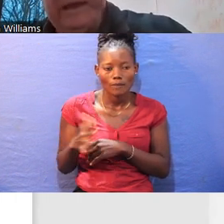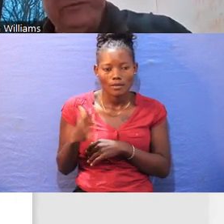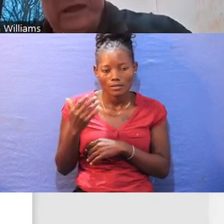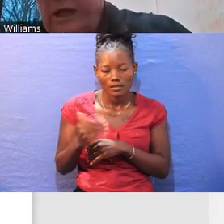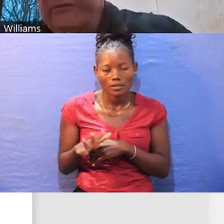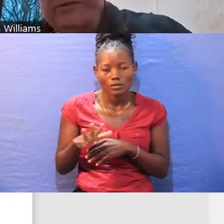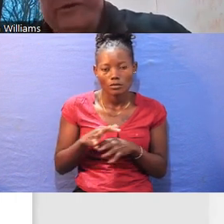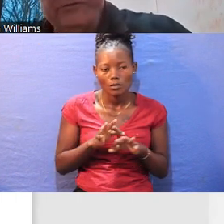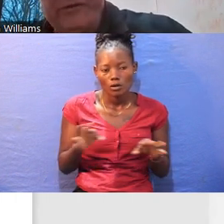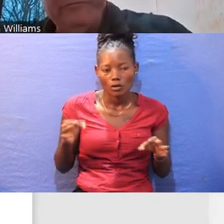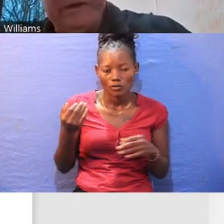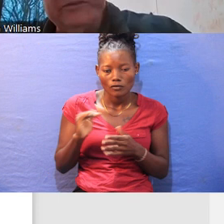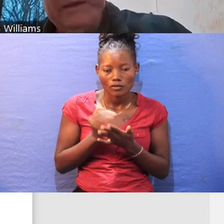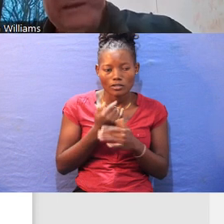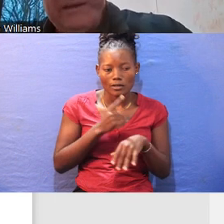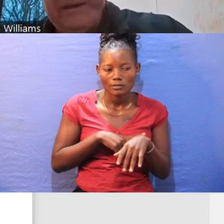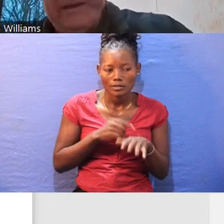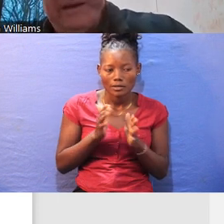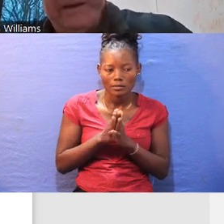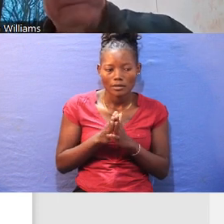teams. We had a lot of first-round draft picks.